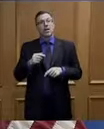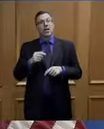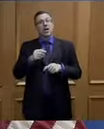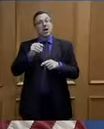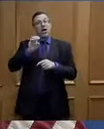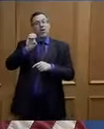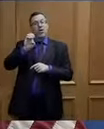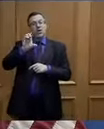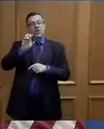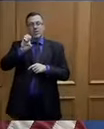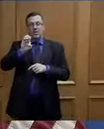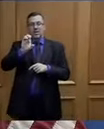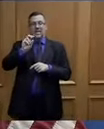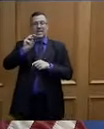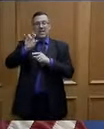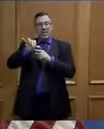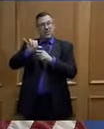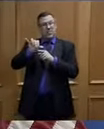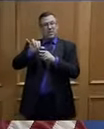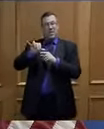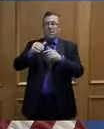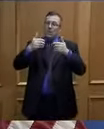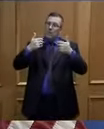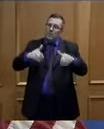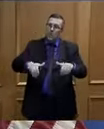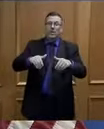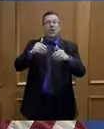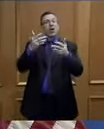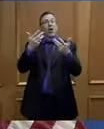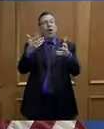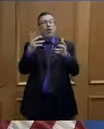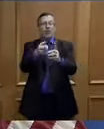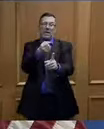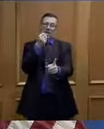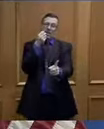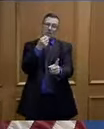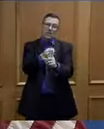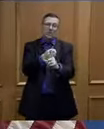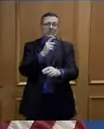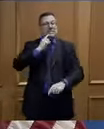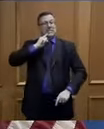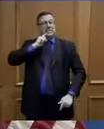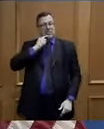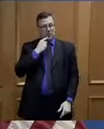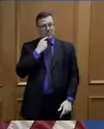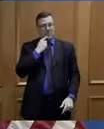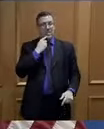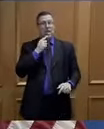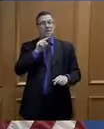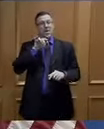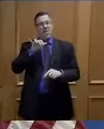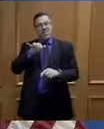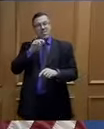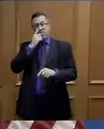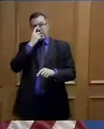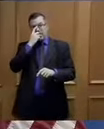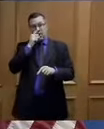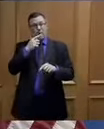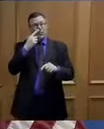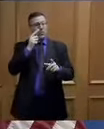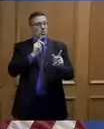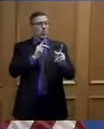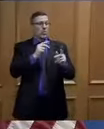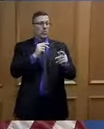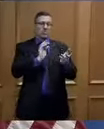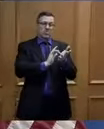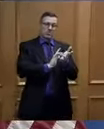crisis that is going to profoundly, in negative ways, not just economically, but in healthcare, in their mental health status,